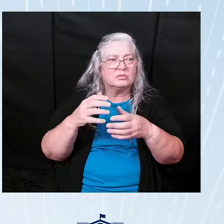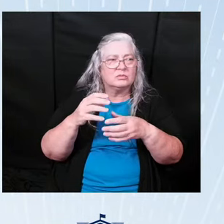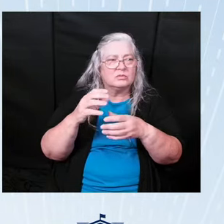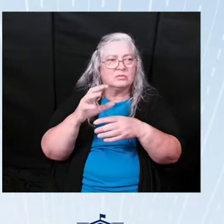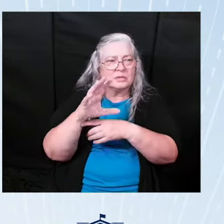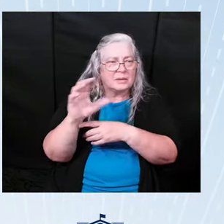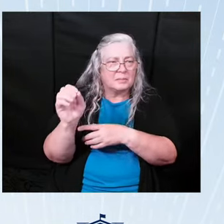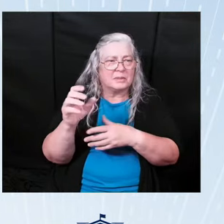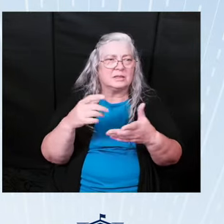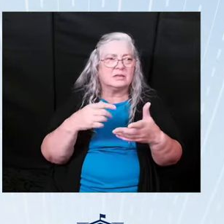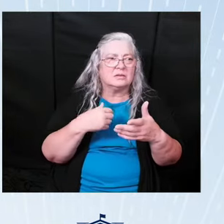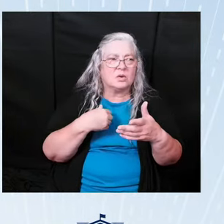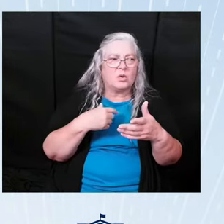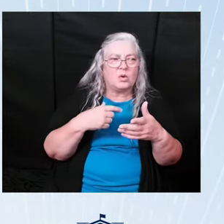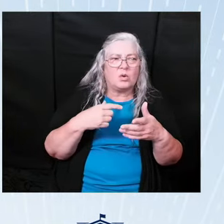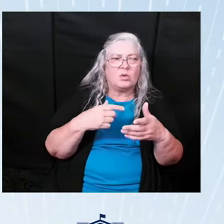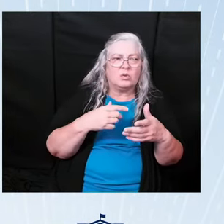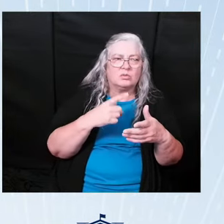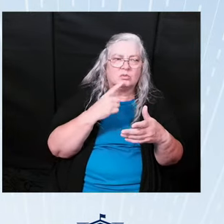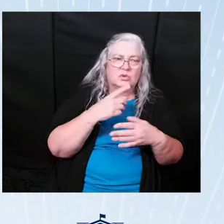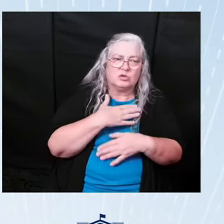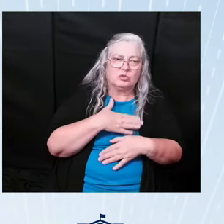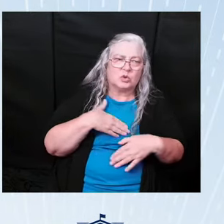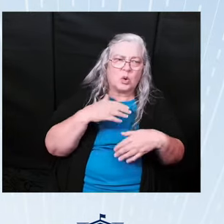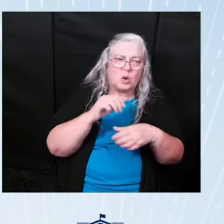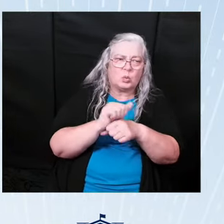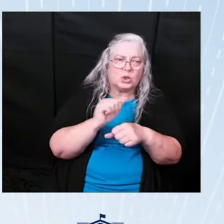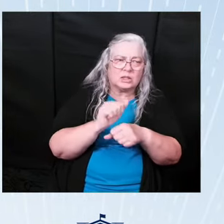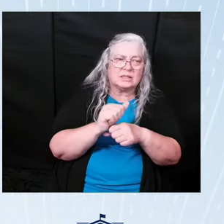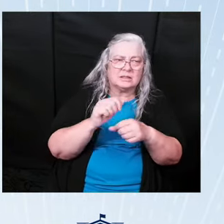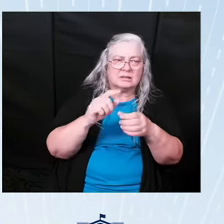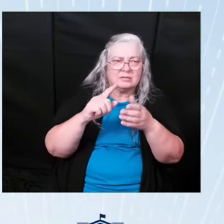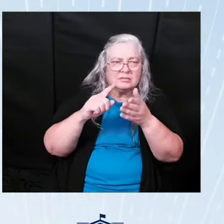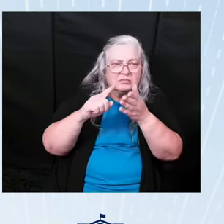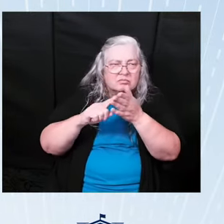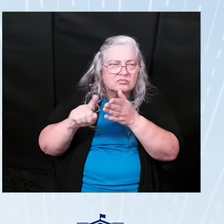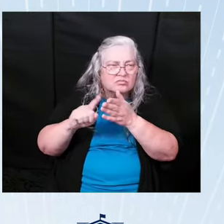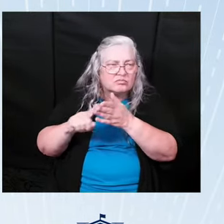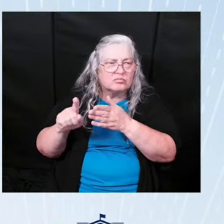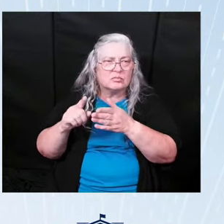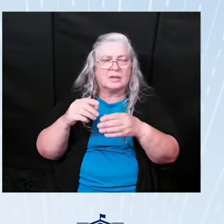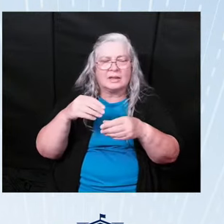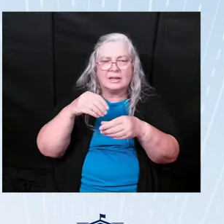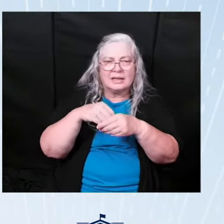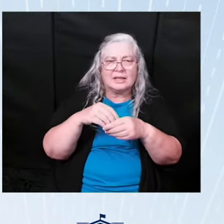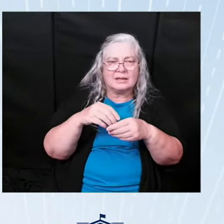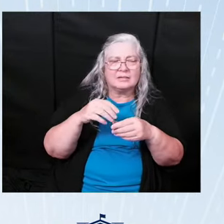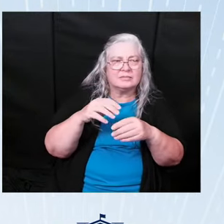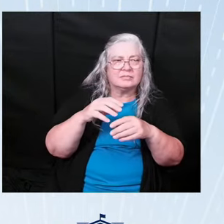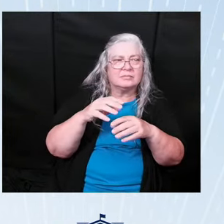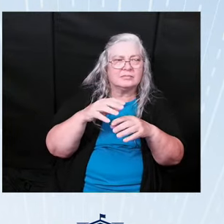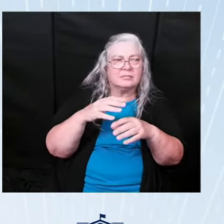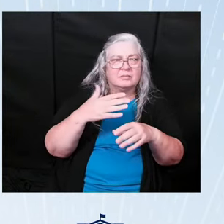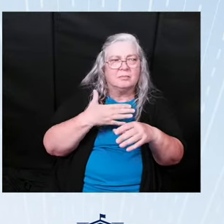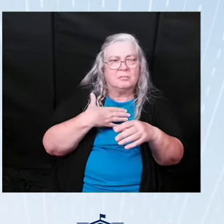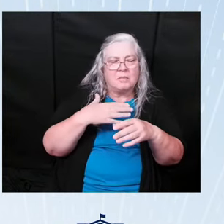in clean energy, which can also make homes more resilient during extreme weather events.